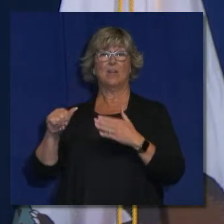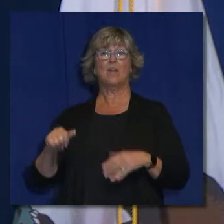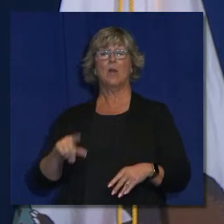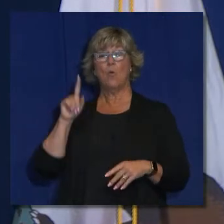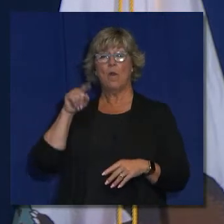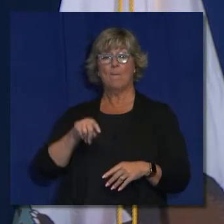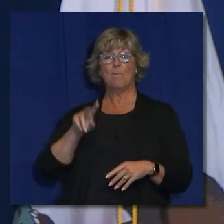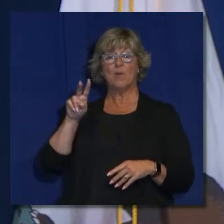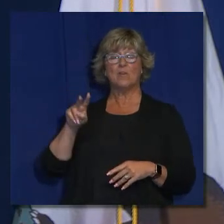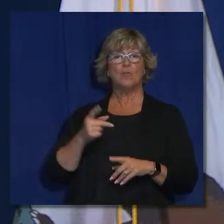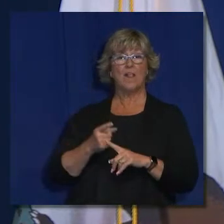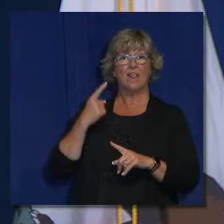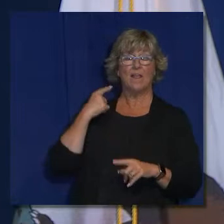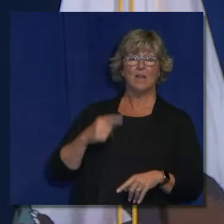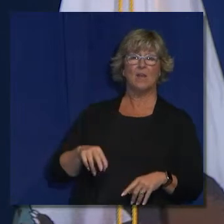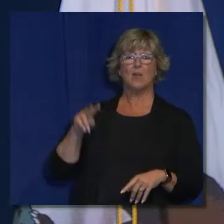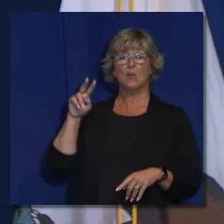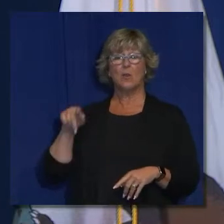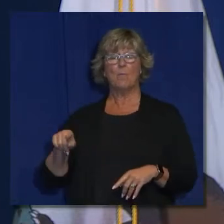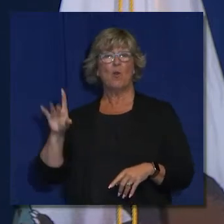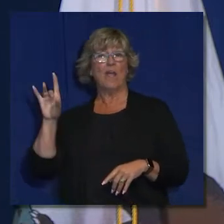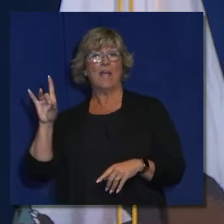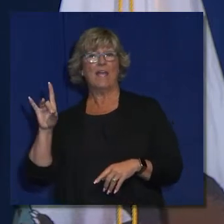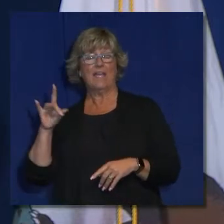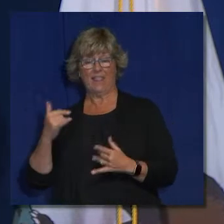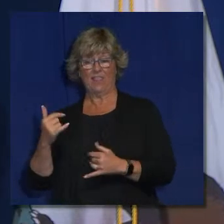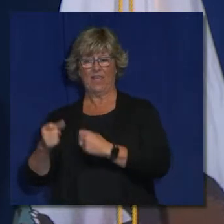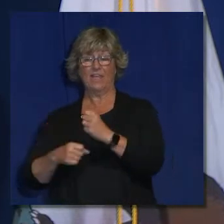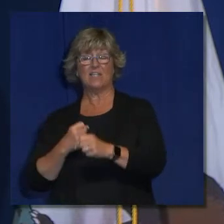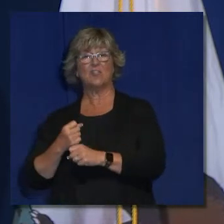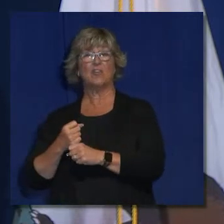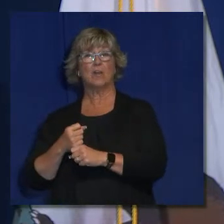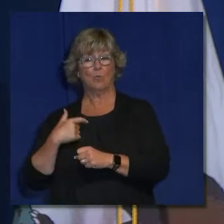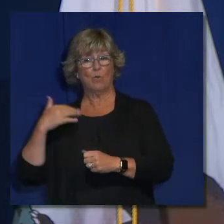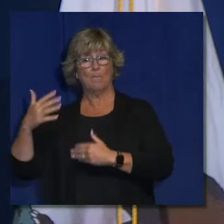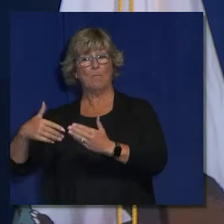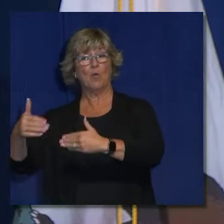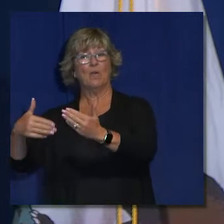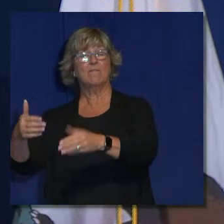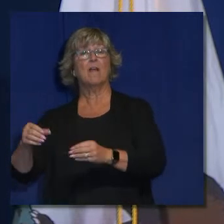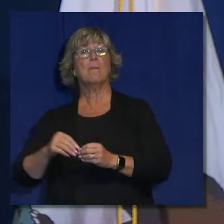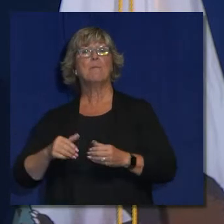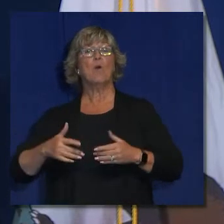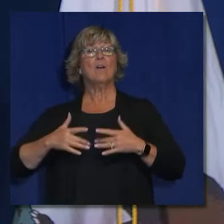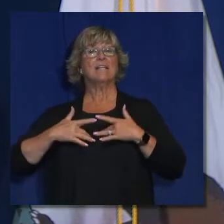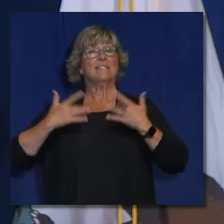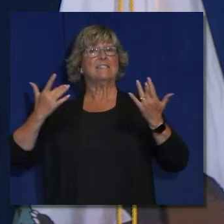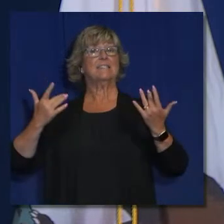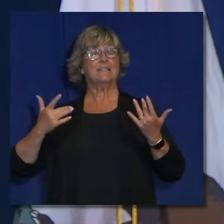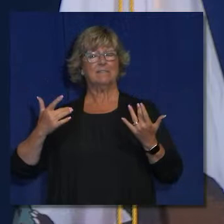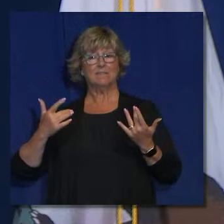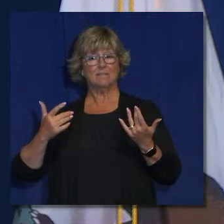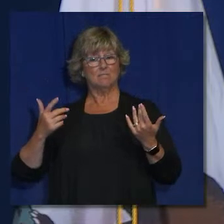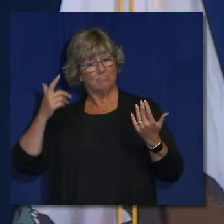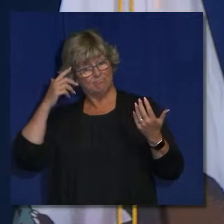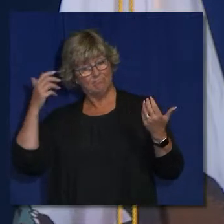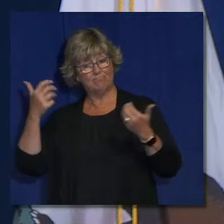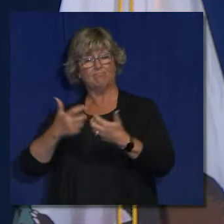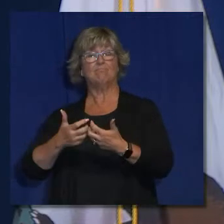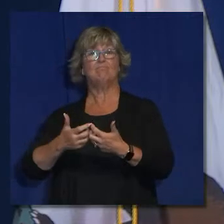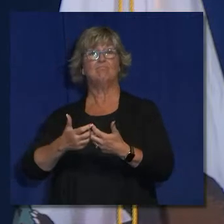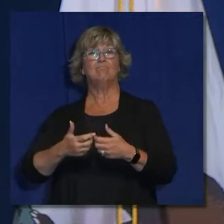1.2 last year, 2.8. We're requesting the legislature this year, and we're moving forward. It's the most exciting integration of brain and physical health